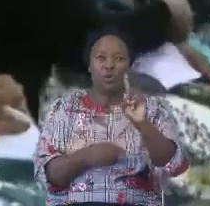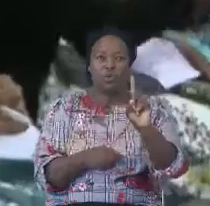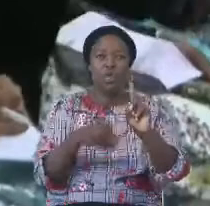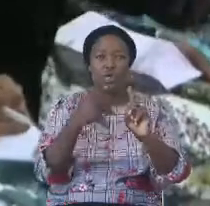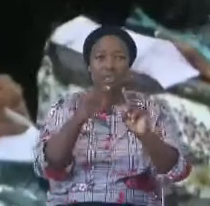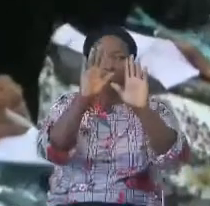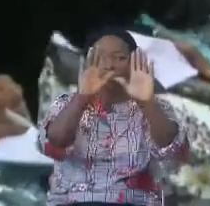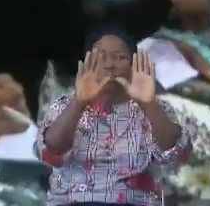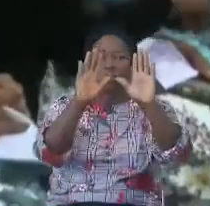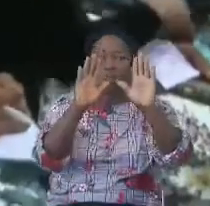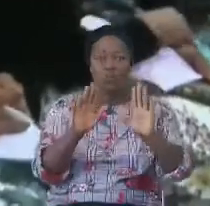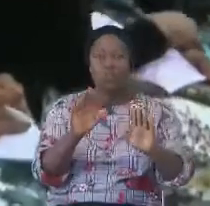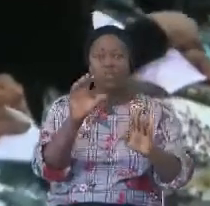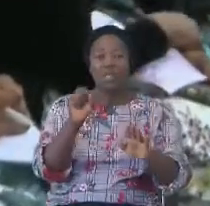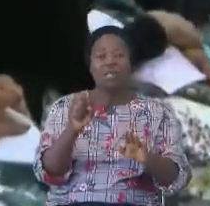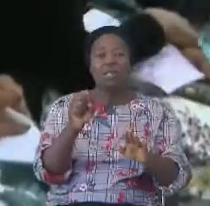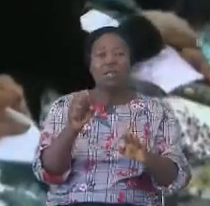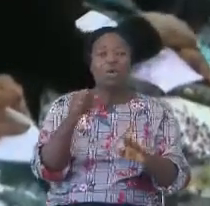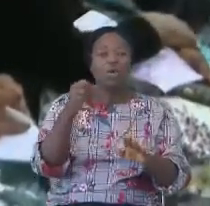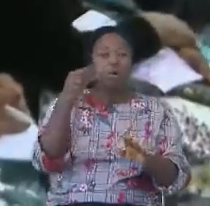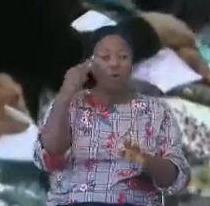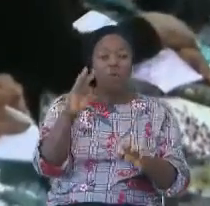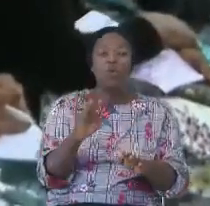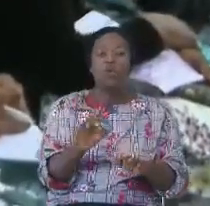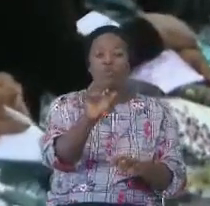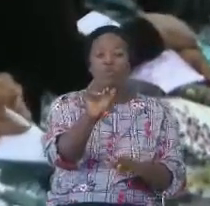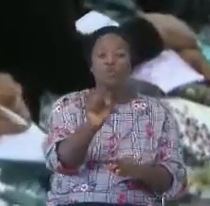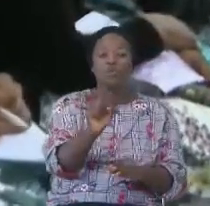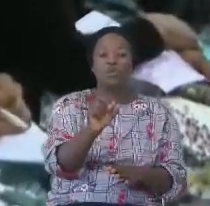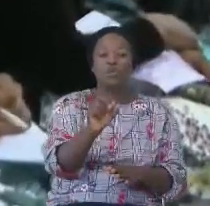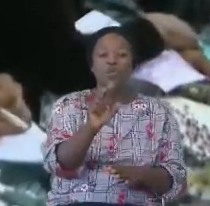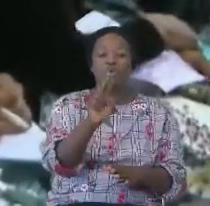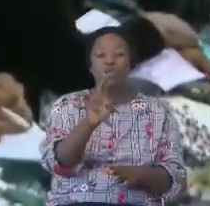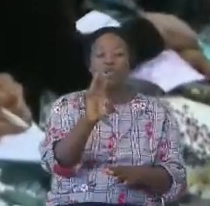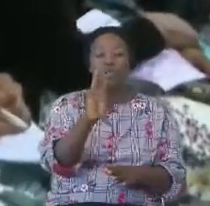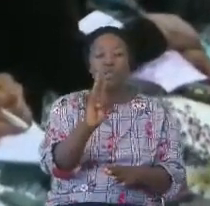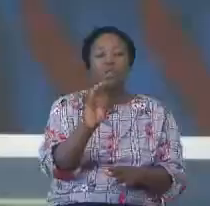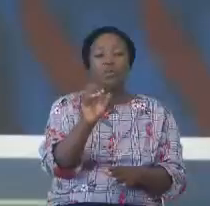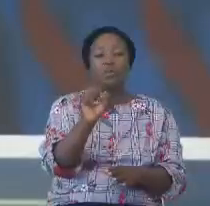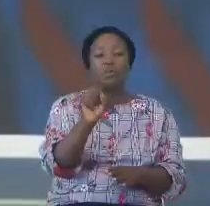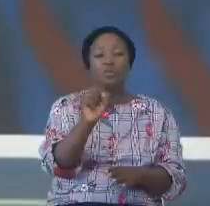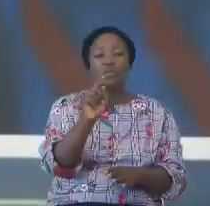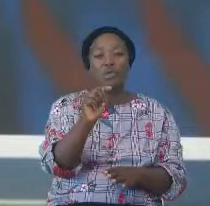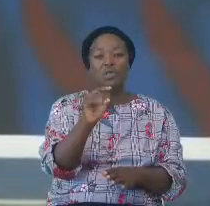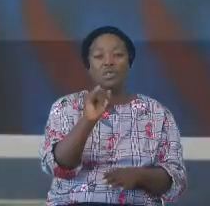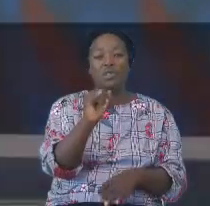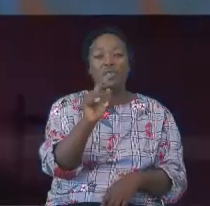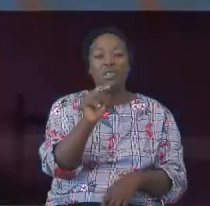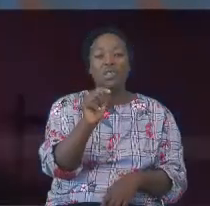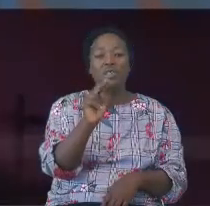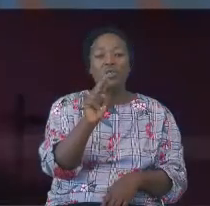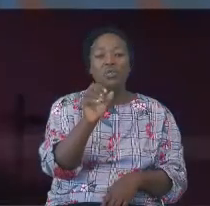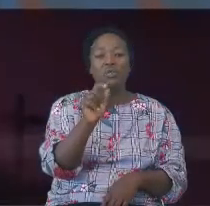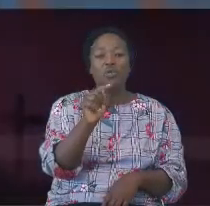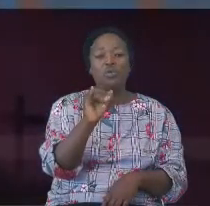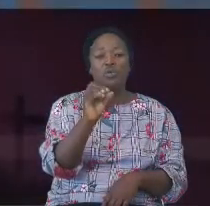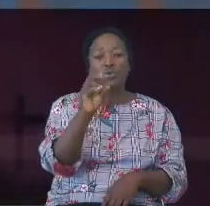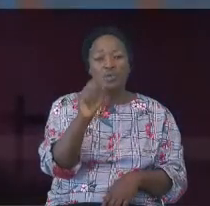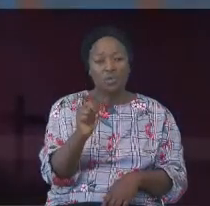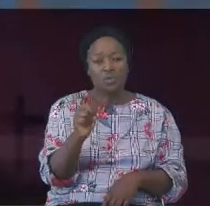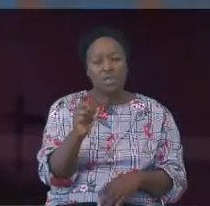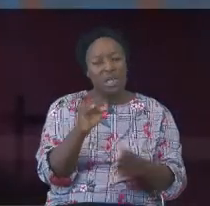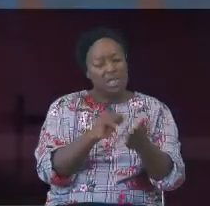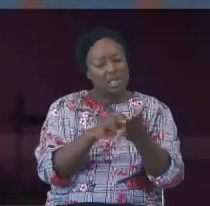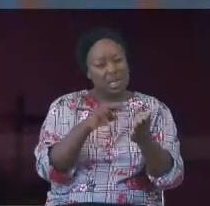name. Look at the 7. Number 1, the wonders of substitution. That